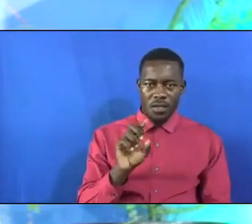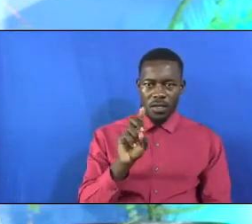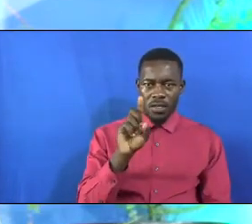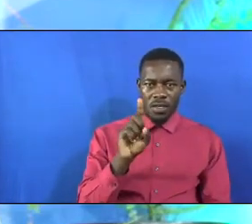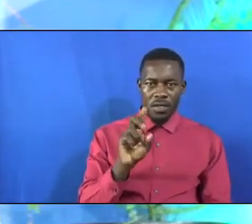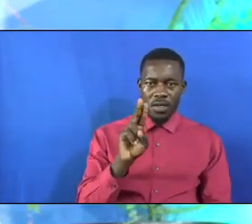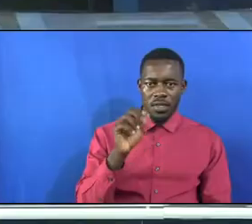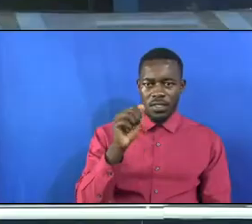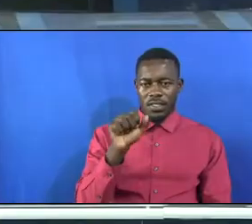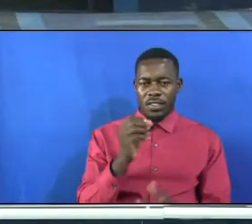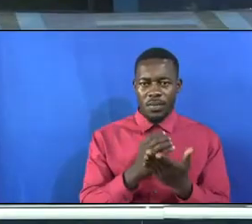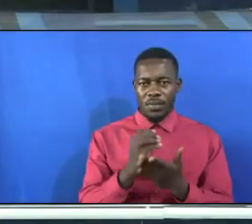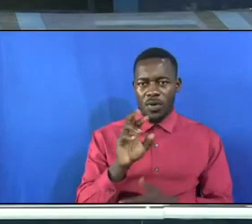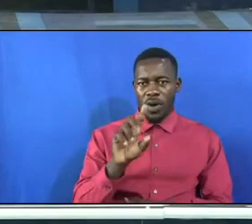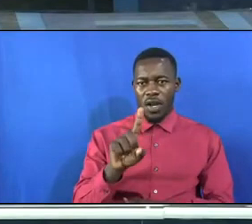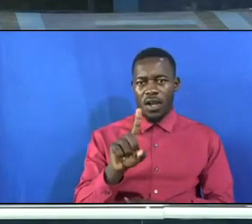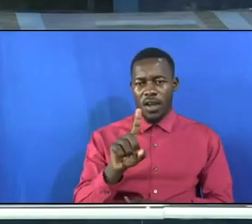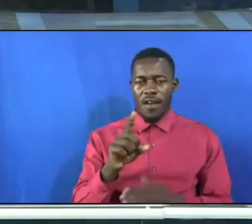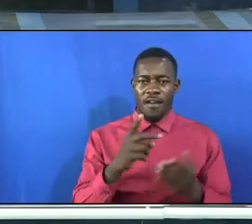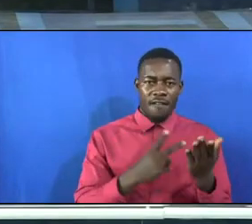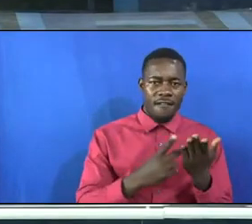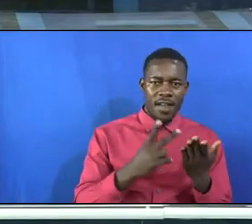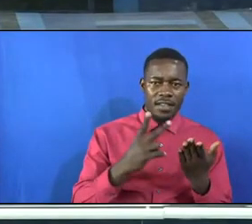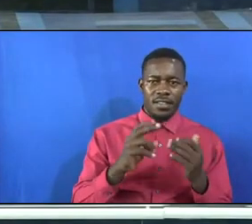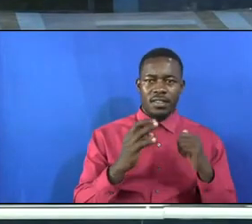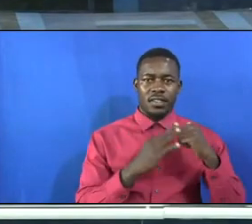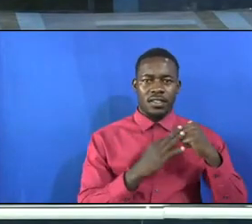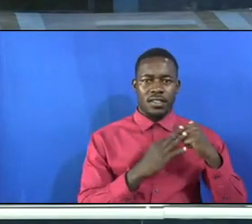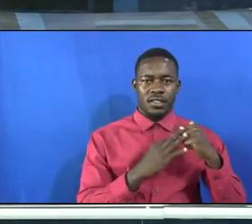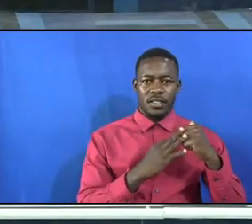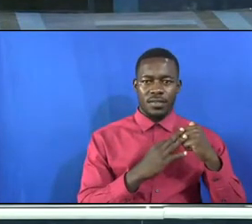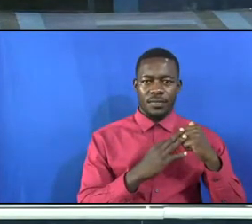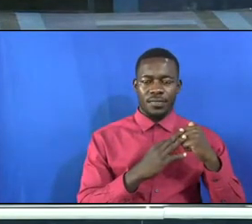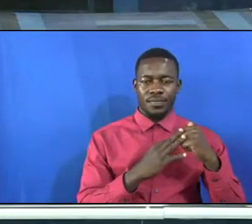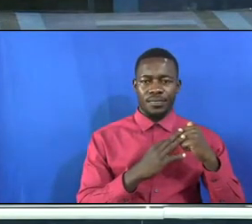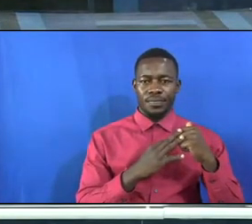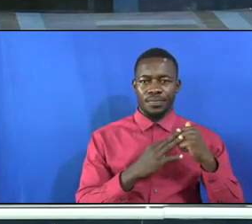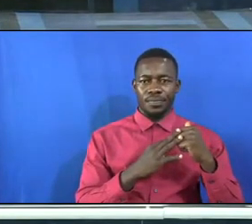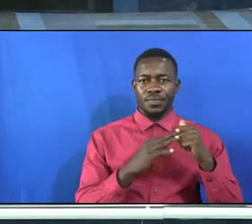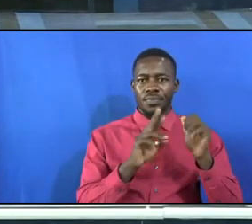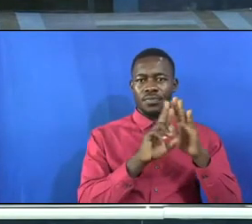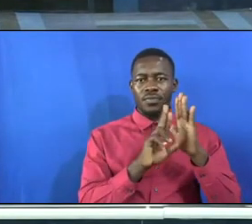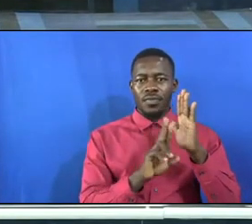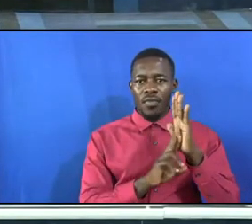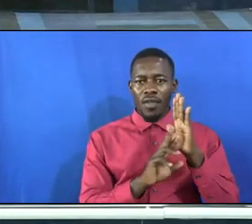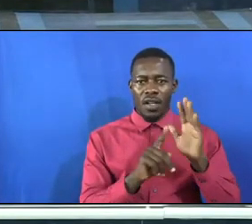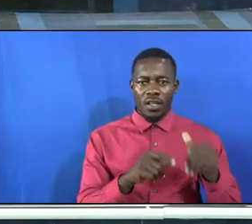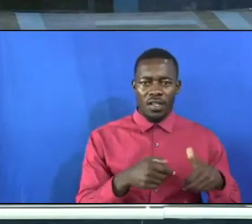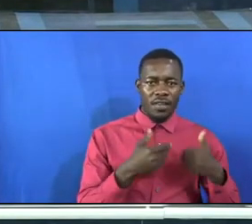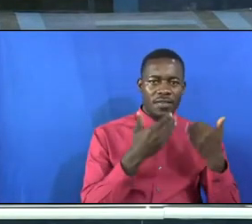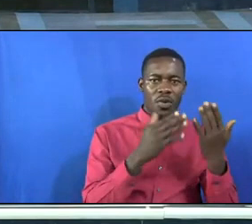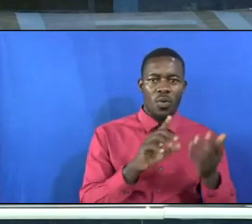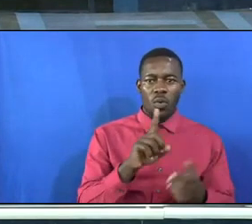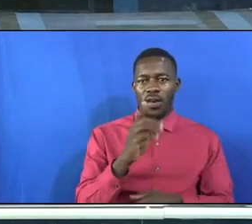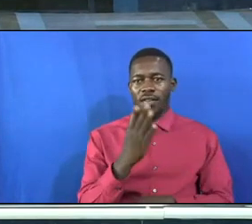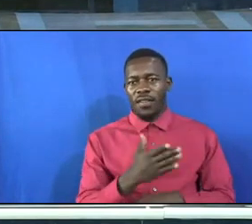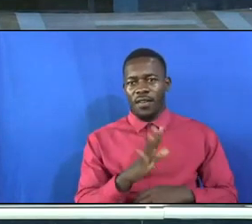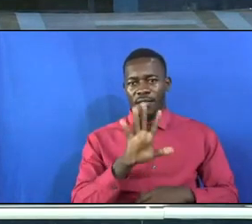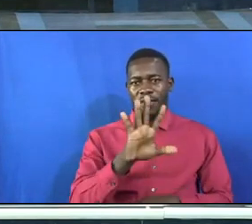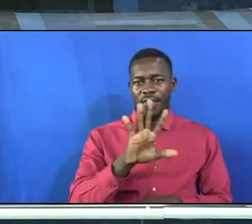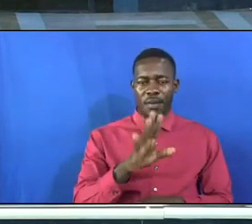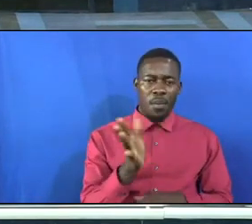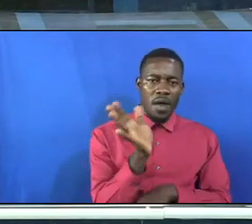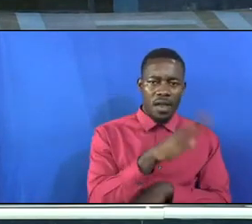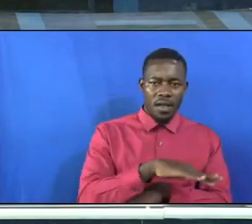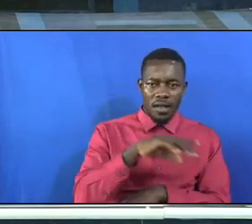chapter 1 and verse 8. So this rule of giving a fifth to the state, back